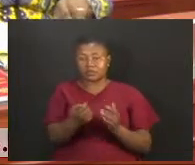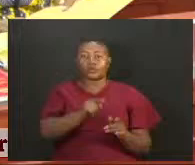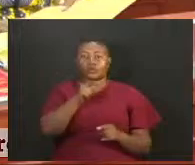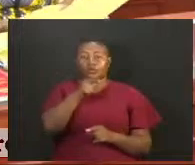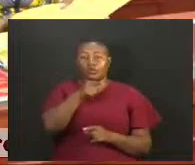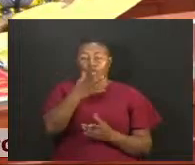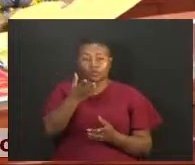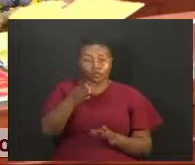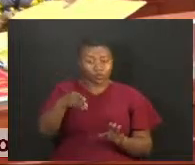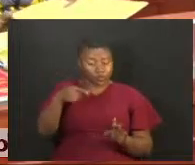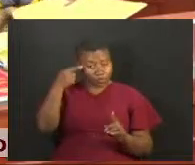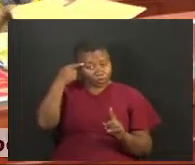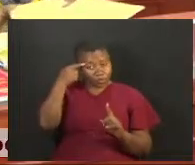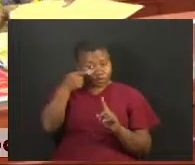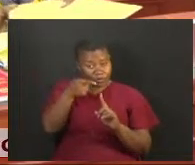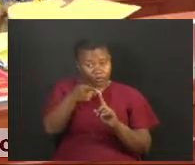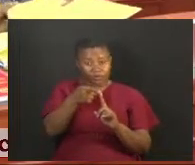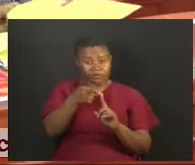the growth projecting